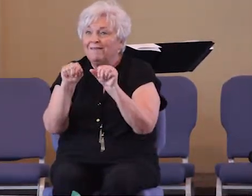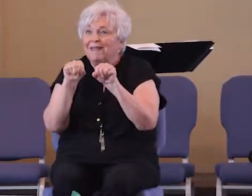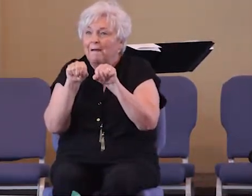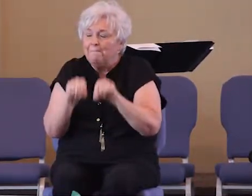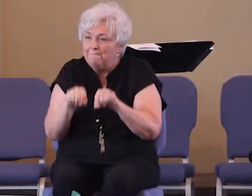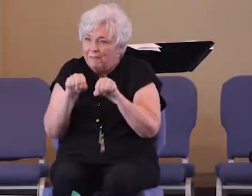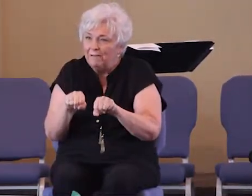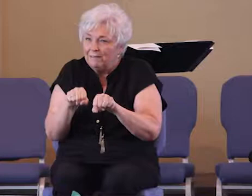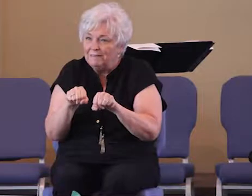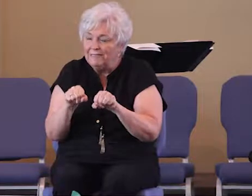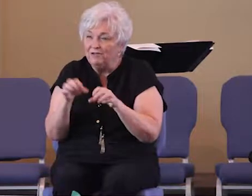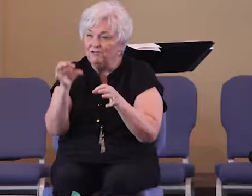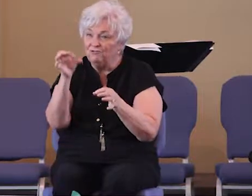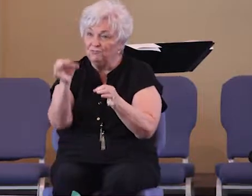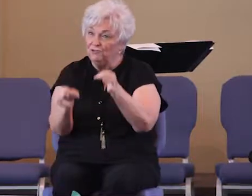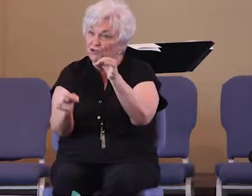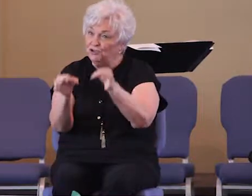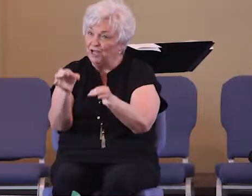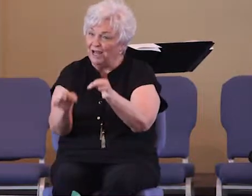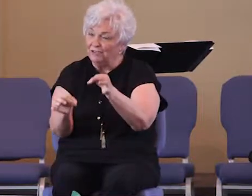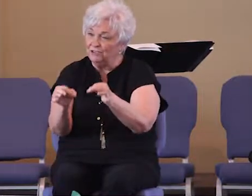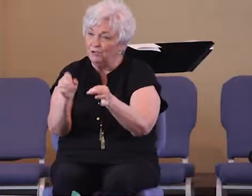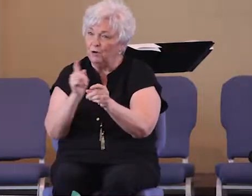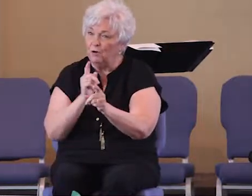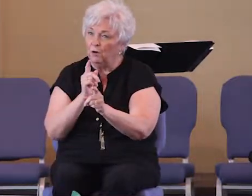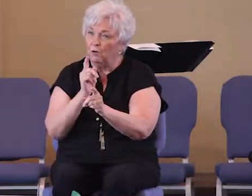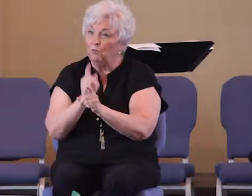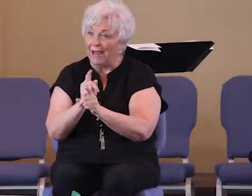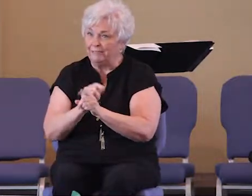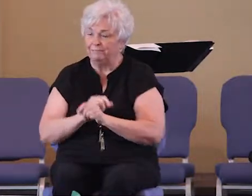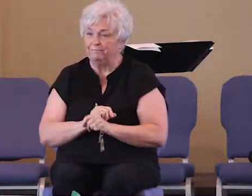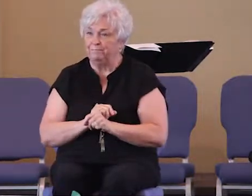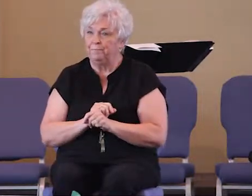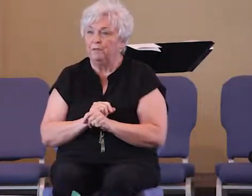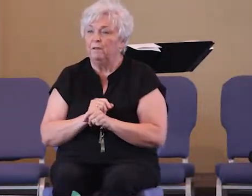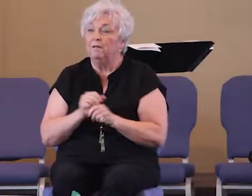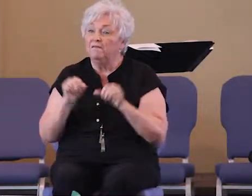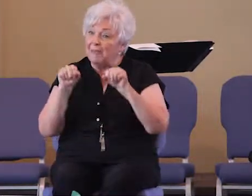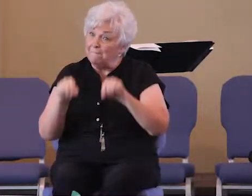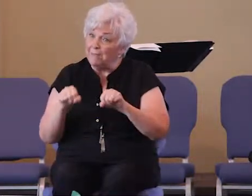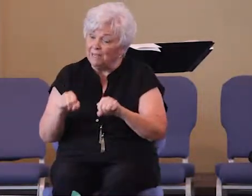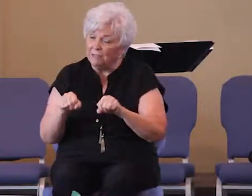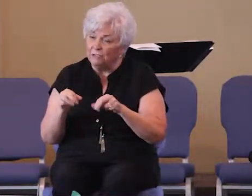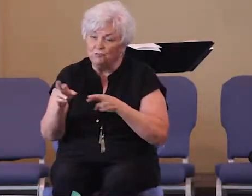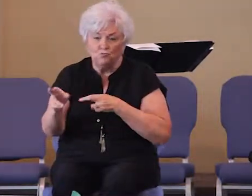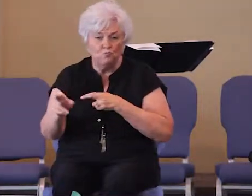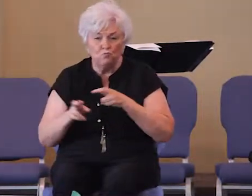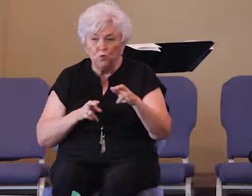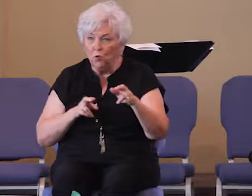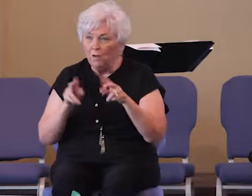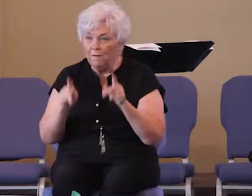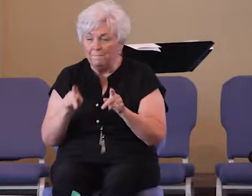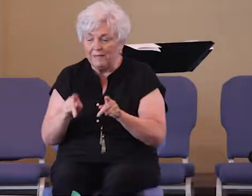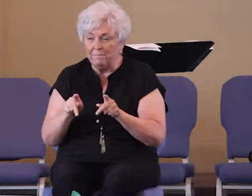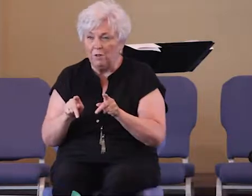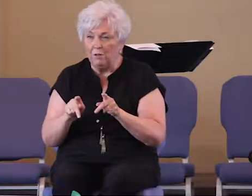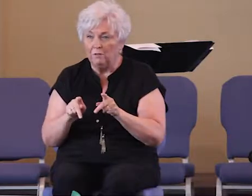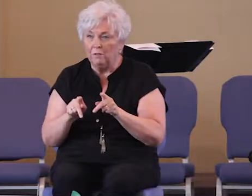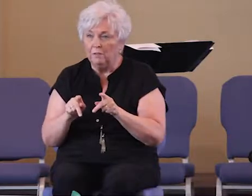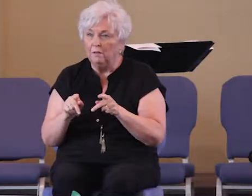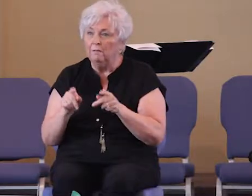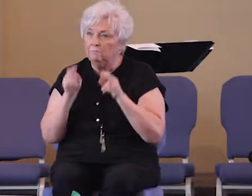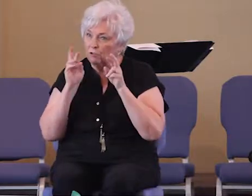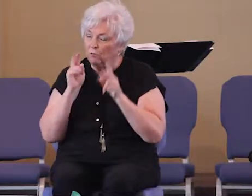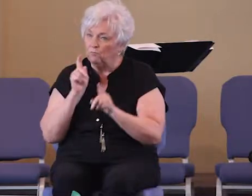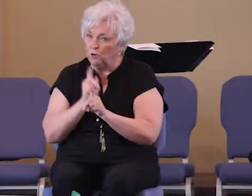to judge righteously, the ability to rule his people with integrity, the ability